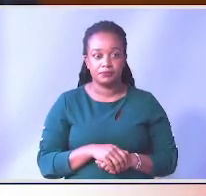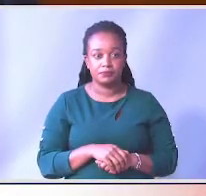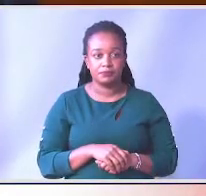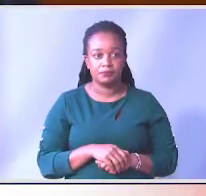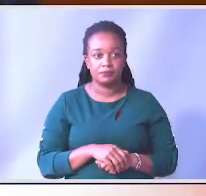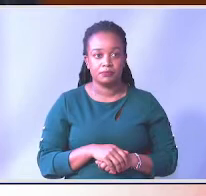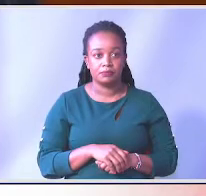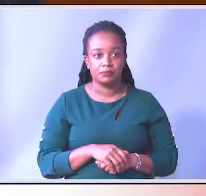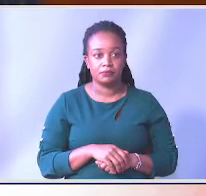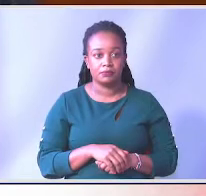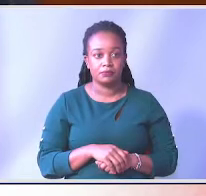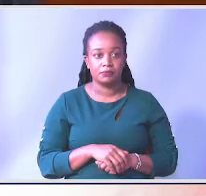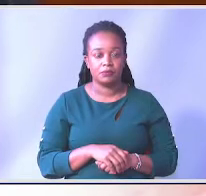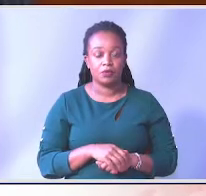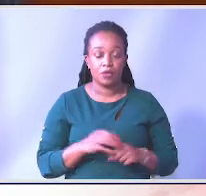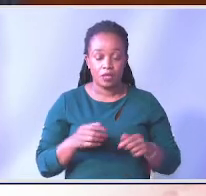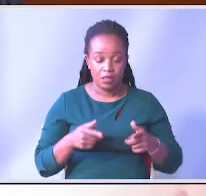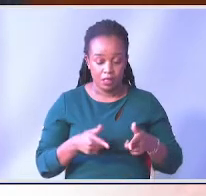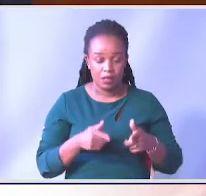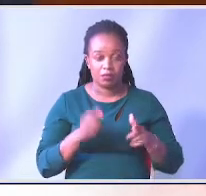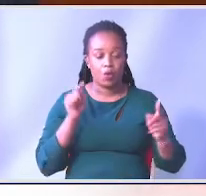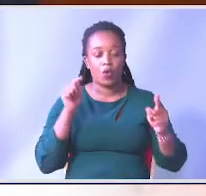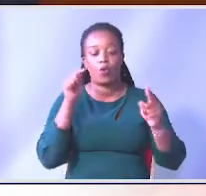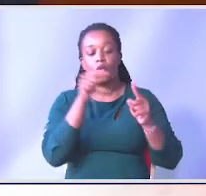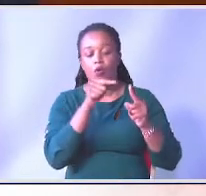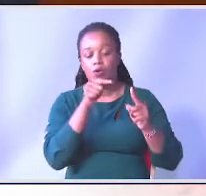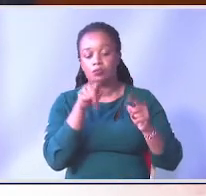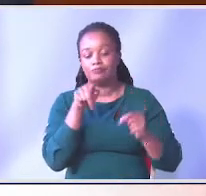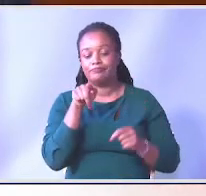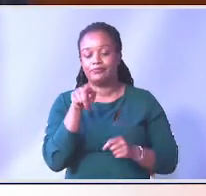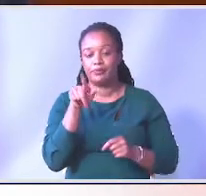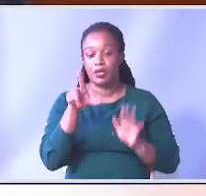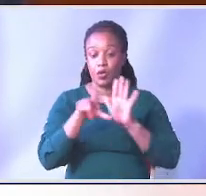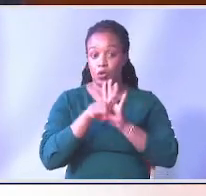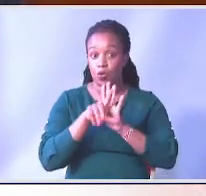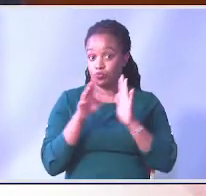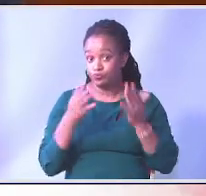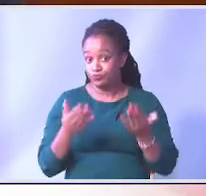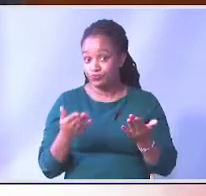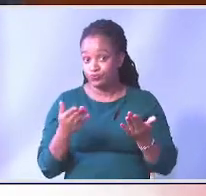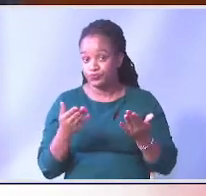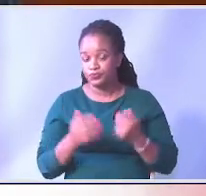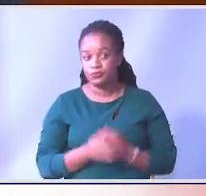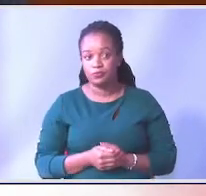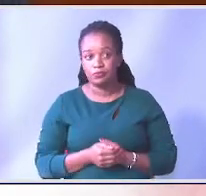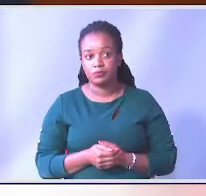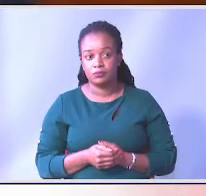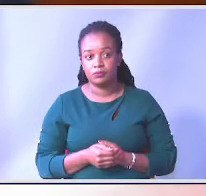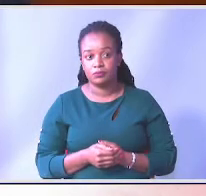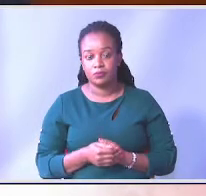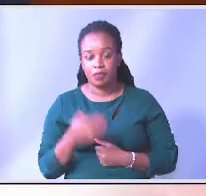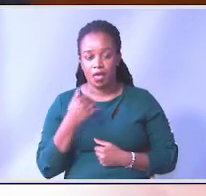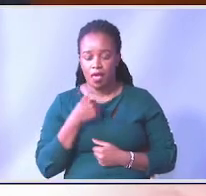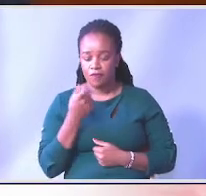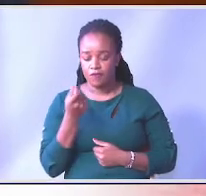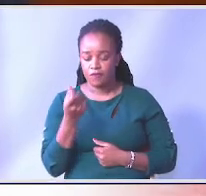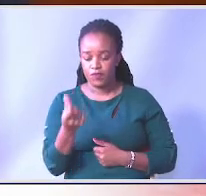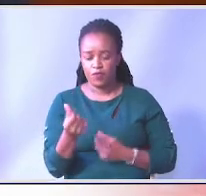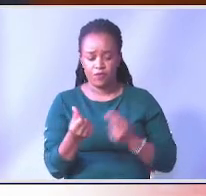Mr. Speaker, that the main aim of this law, Mr. Speaker, is for some few